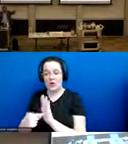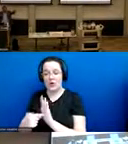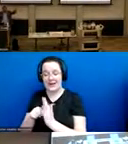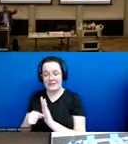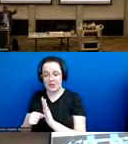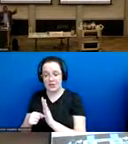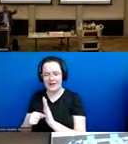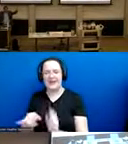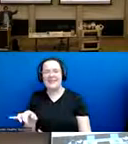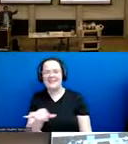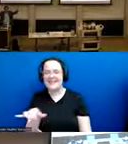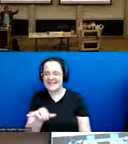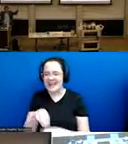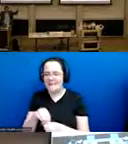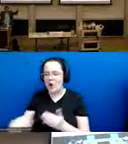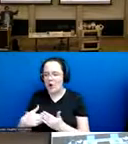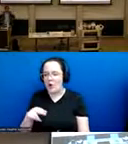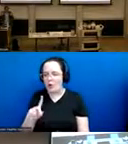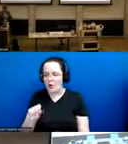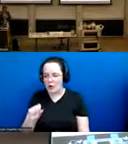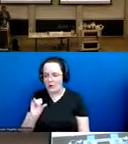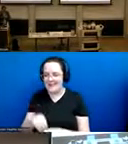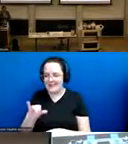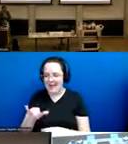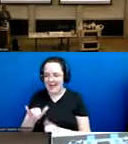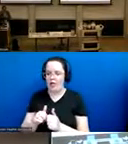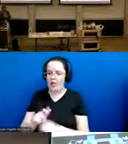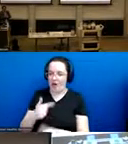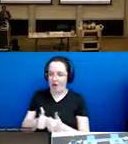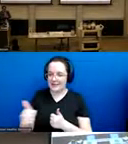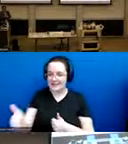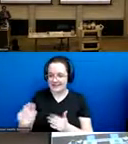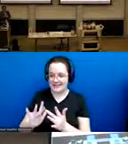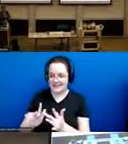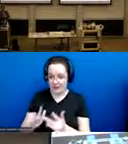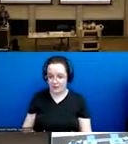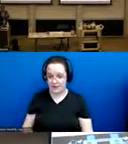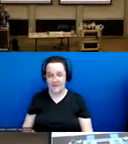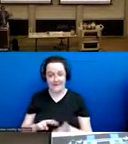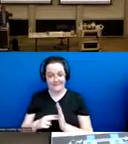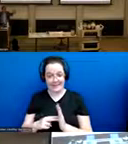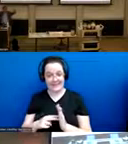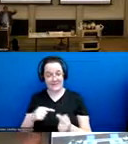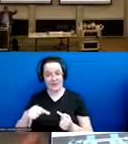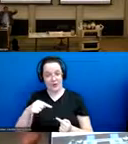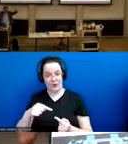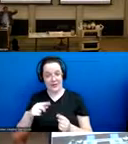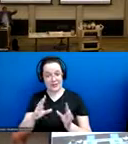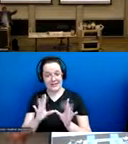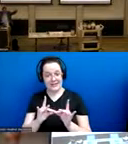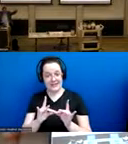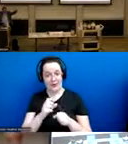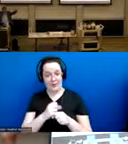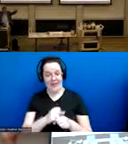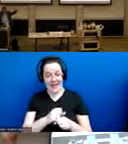the nodes in this long distance network, right? So then the way you create polarization entanglement is the same way that you store